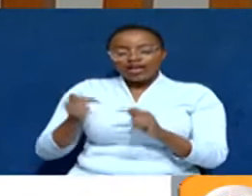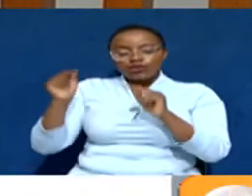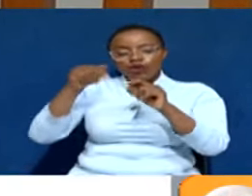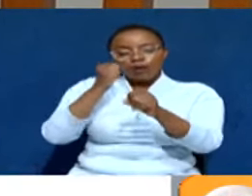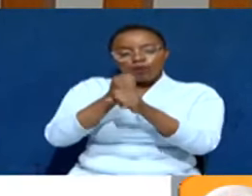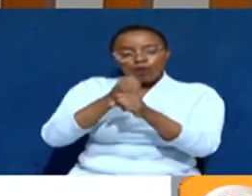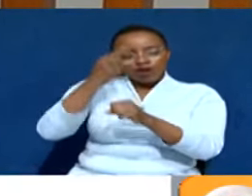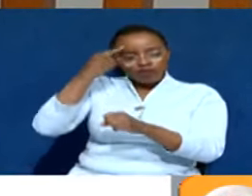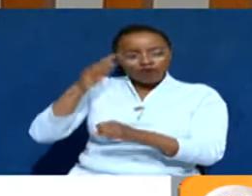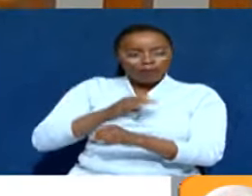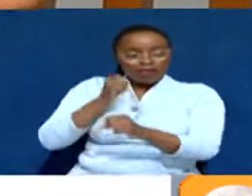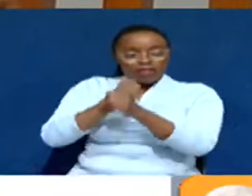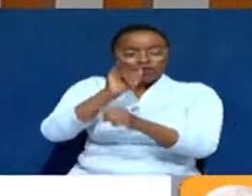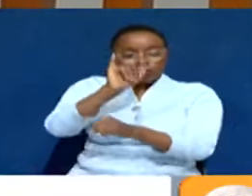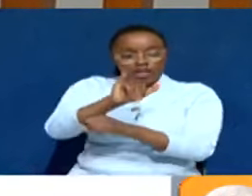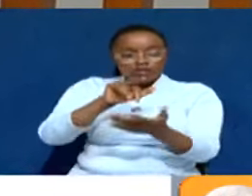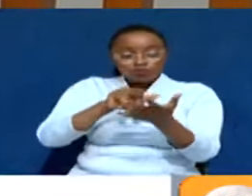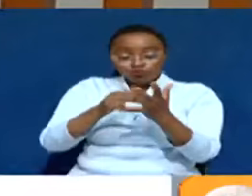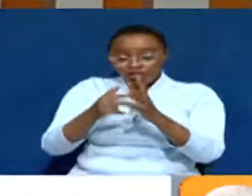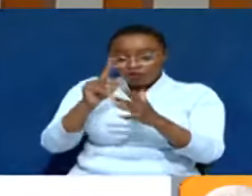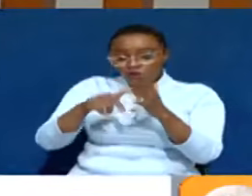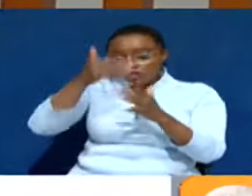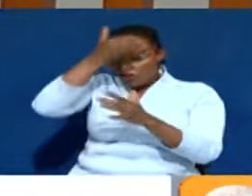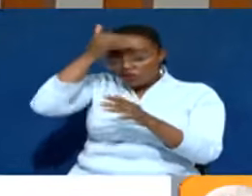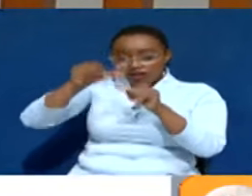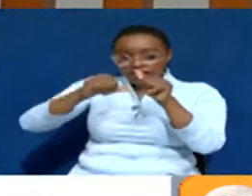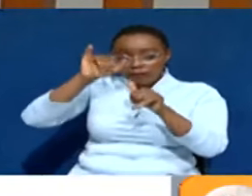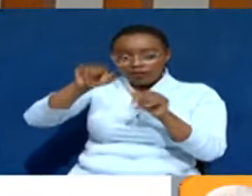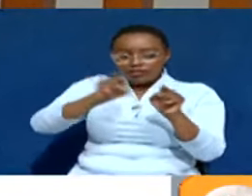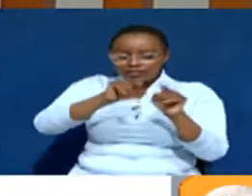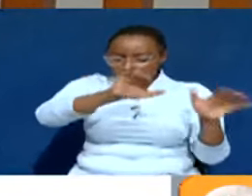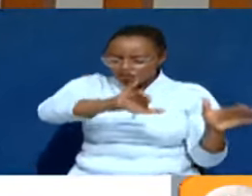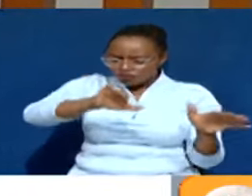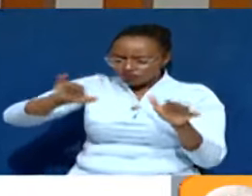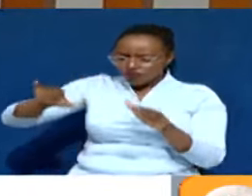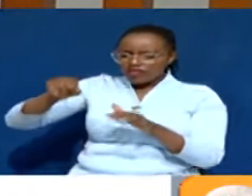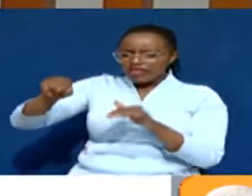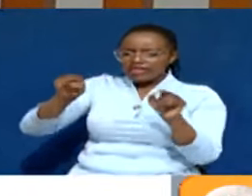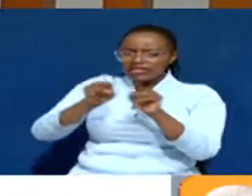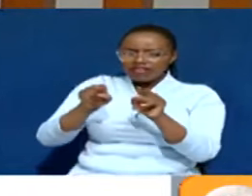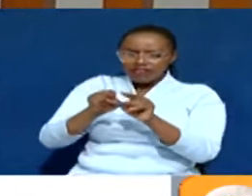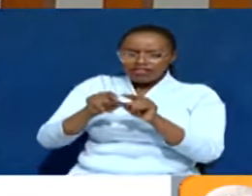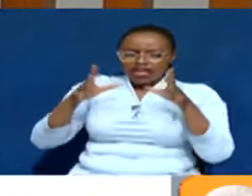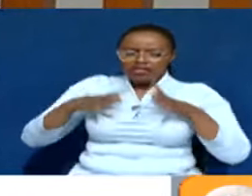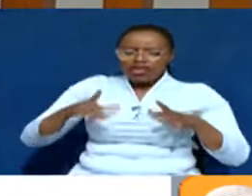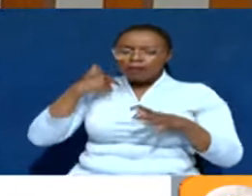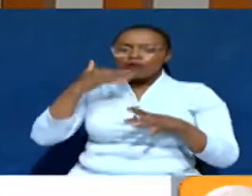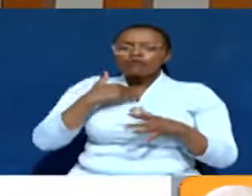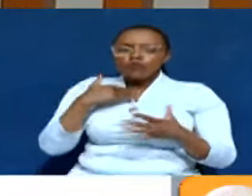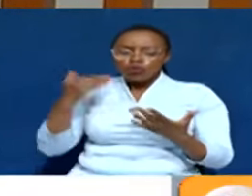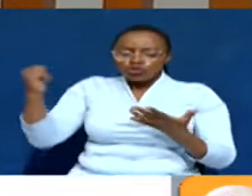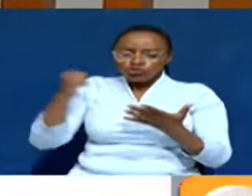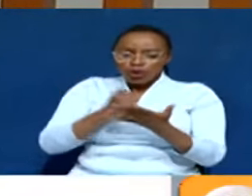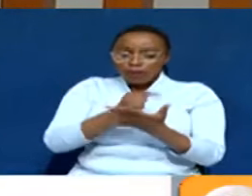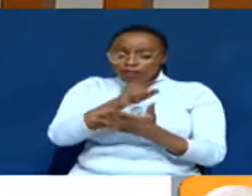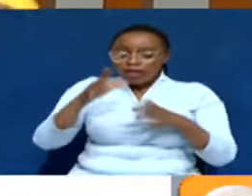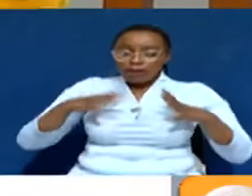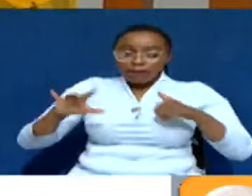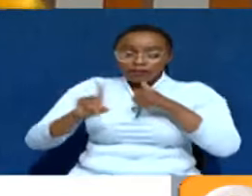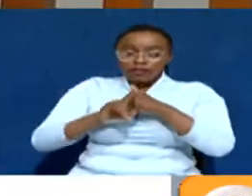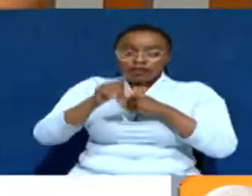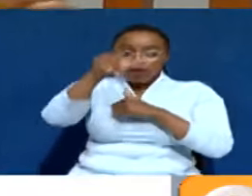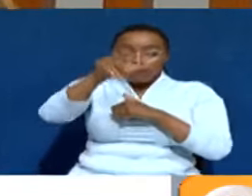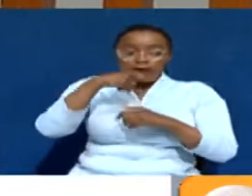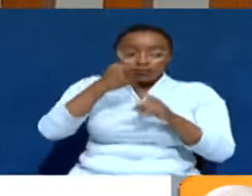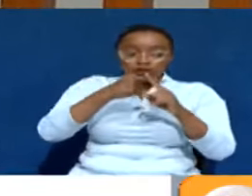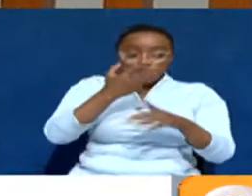you work for her. They do that. So forget about that. Work you aside. Even the 6 people that you want to appoint, you people. Kama ni mtu